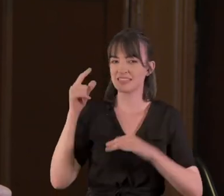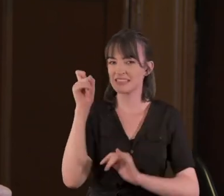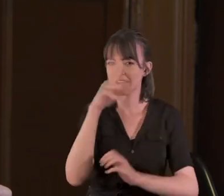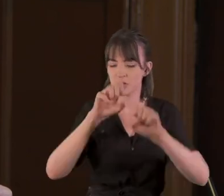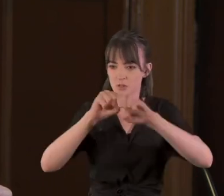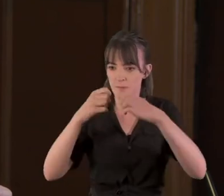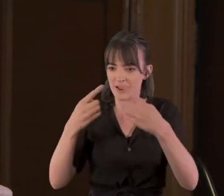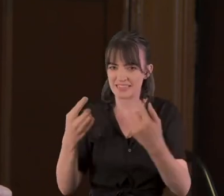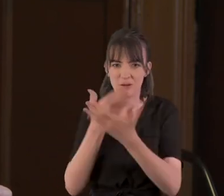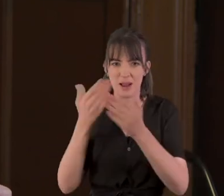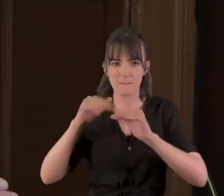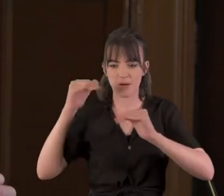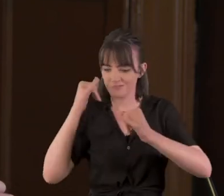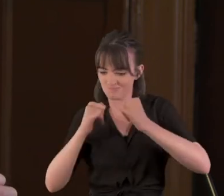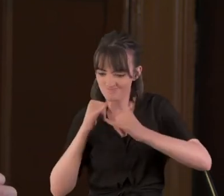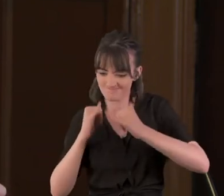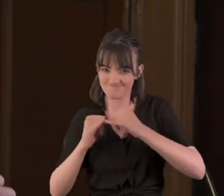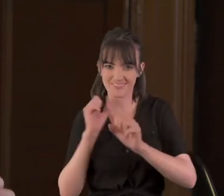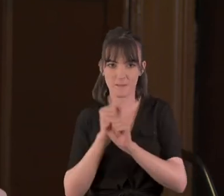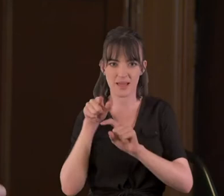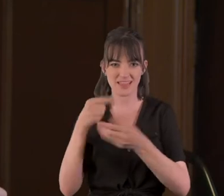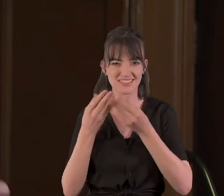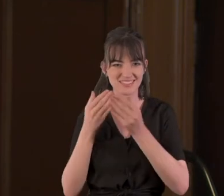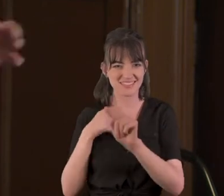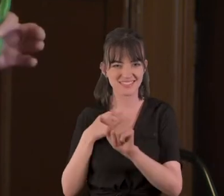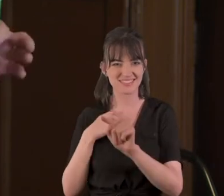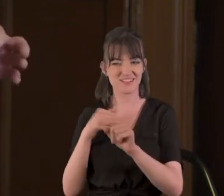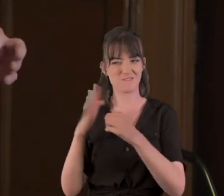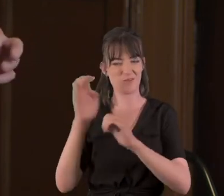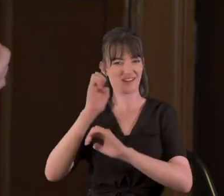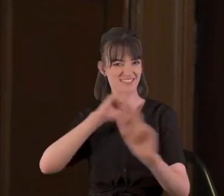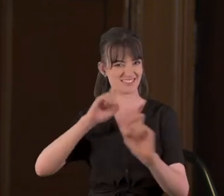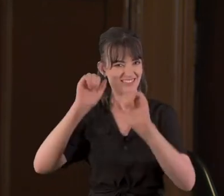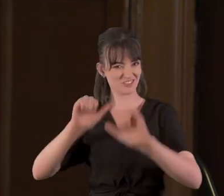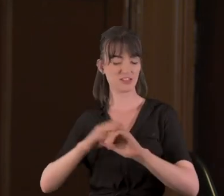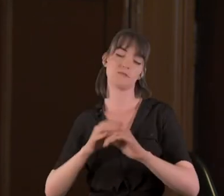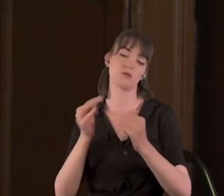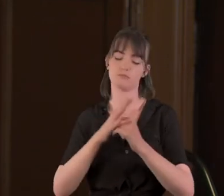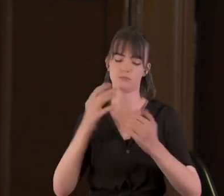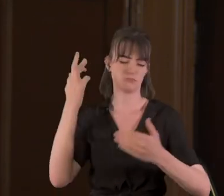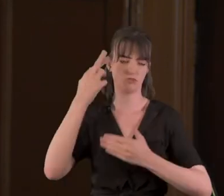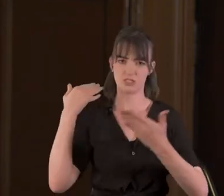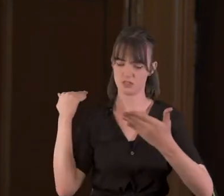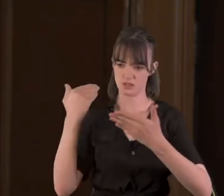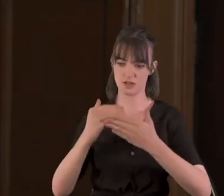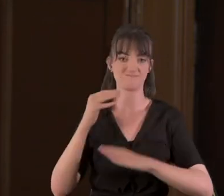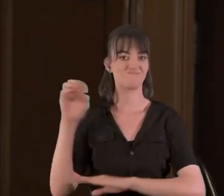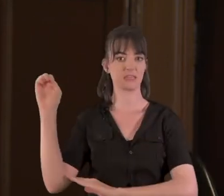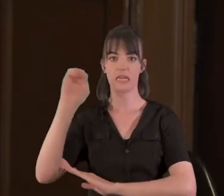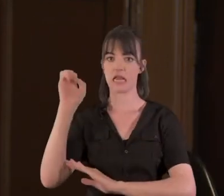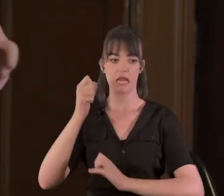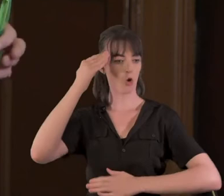more thinly. And the British still agree, for all the reasons we've given during the discussion. I mean, whether the British would have